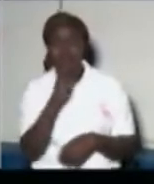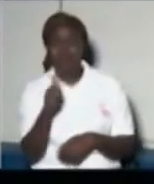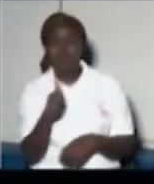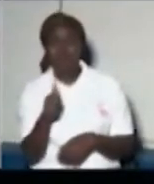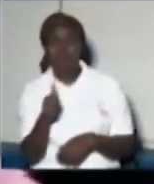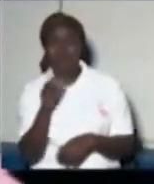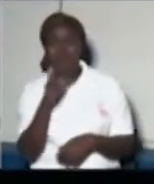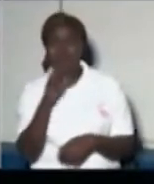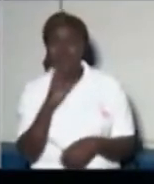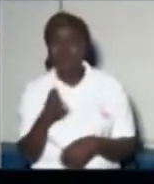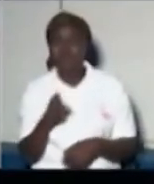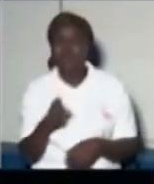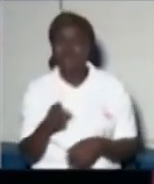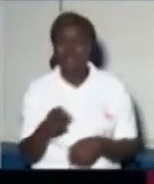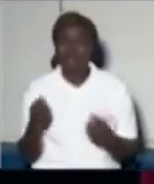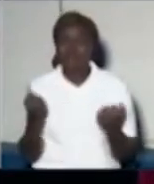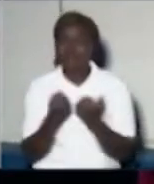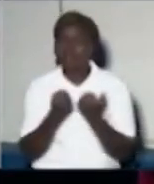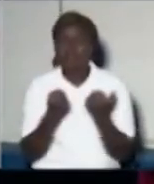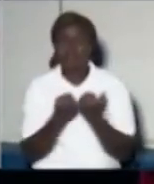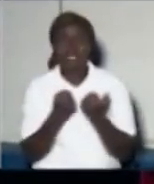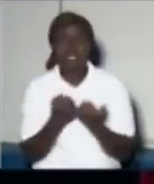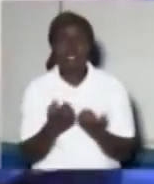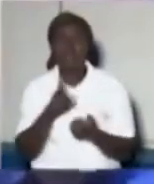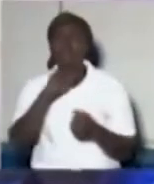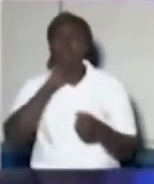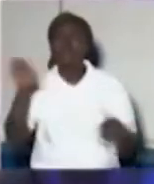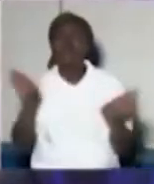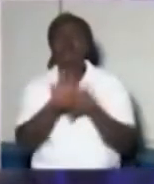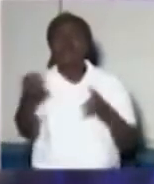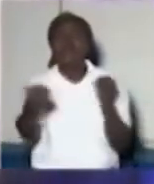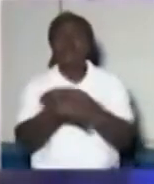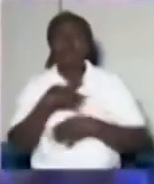criminals. Thank you very much. You come back, sir. Thank you.